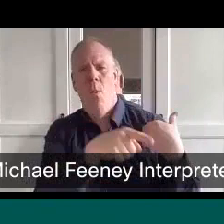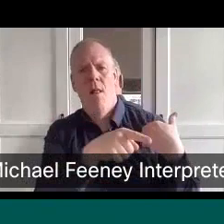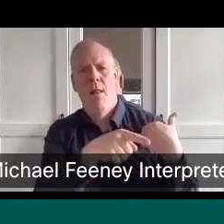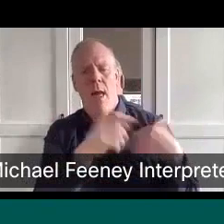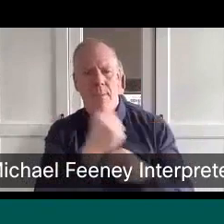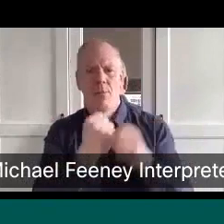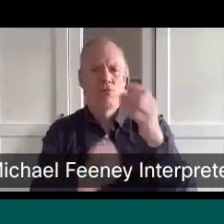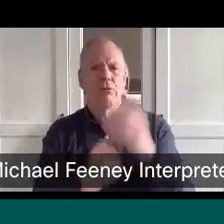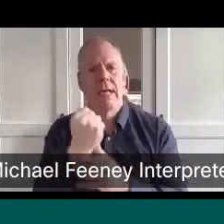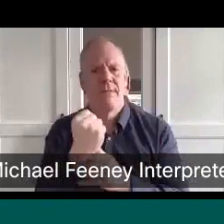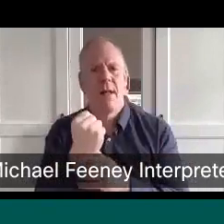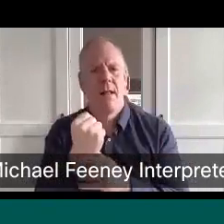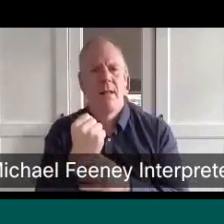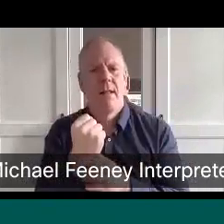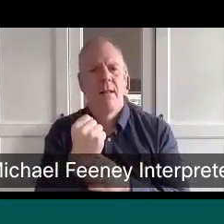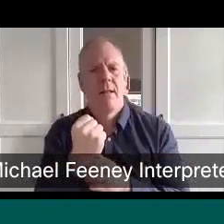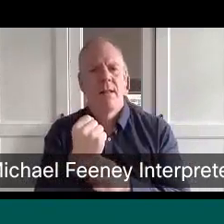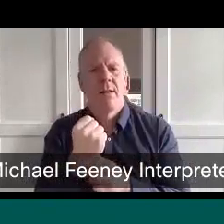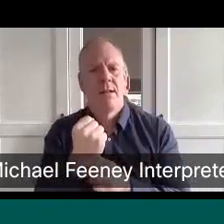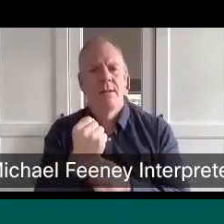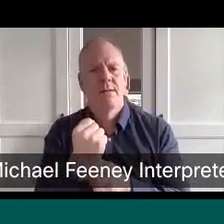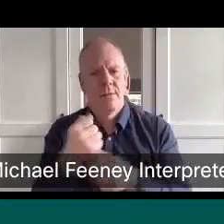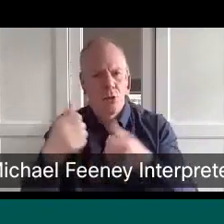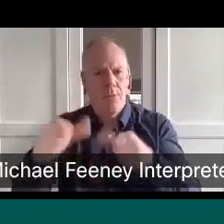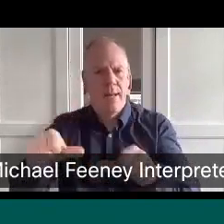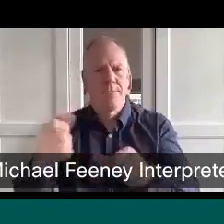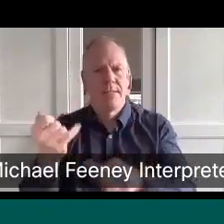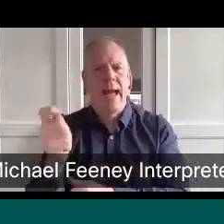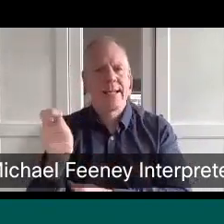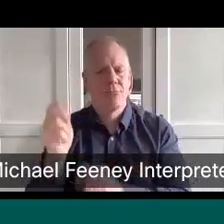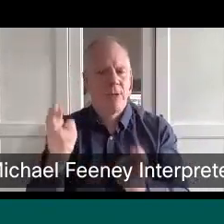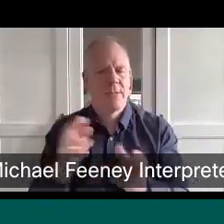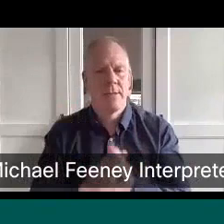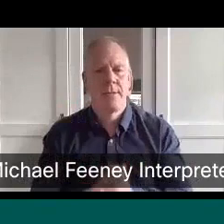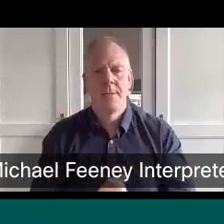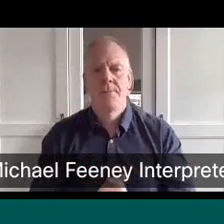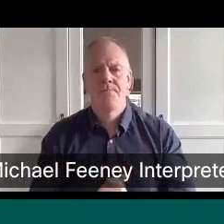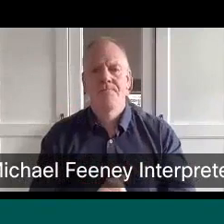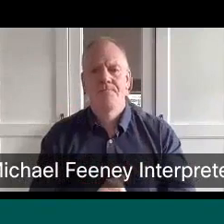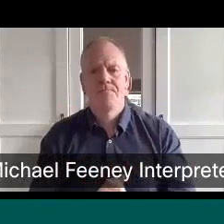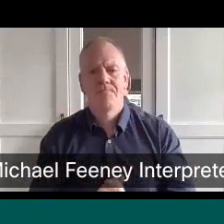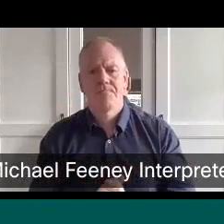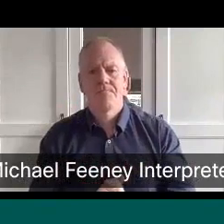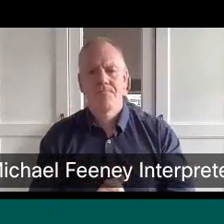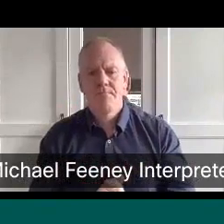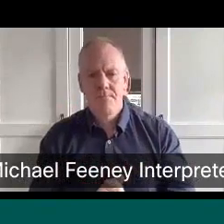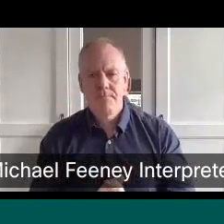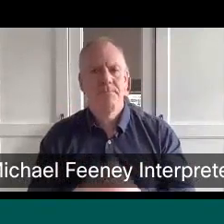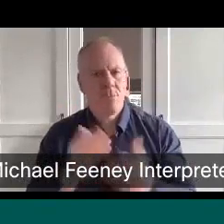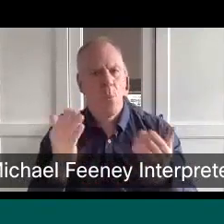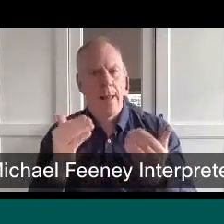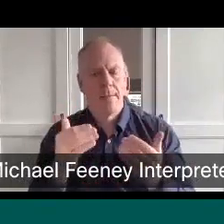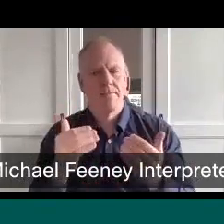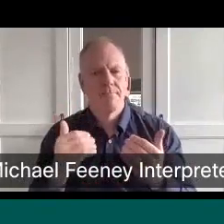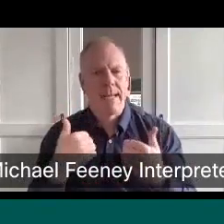successful, you know, the successful commencement of the Act. And I think, you know, we welcome, you know, that the interest the